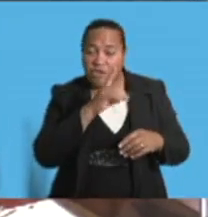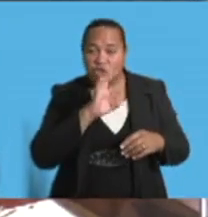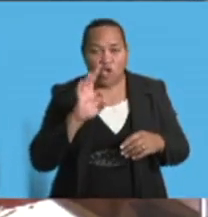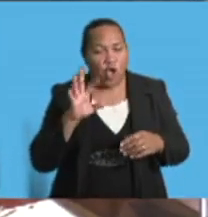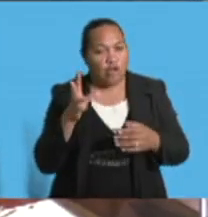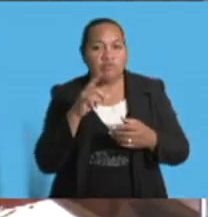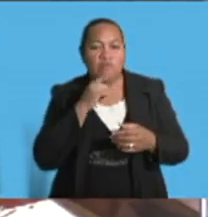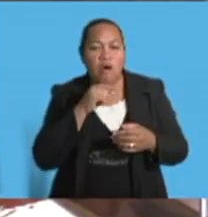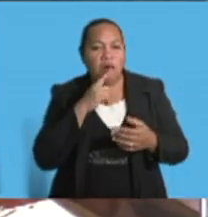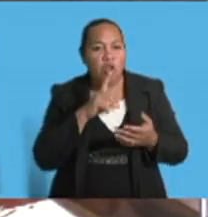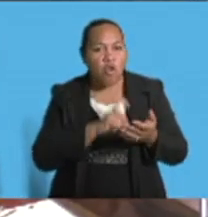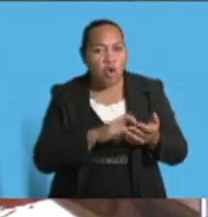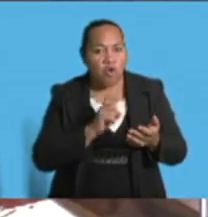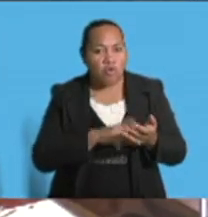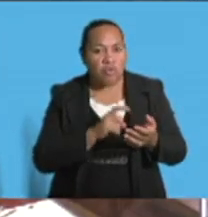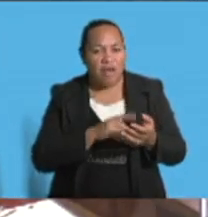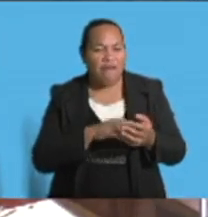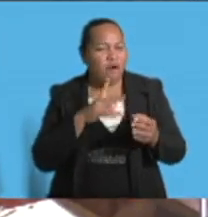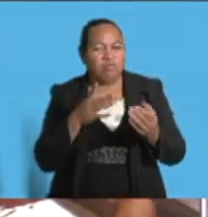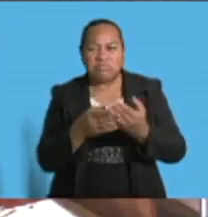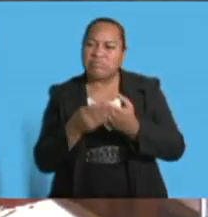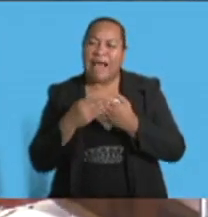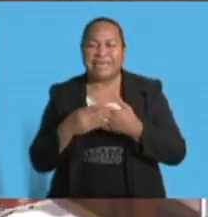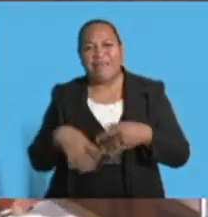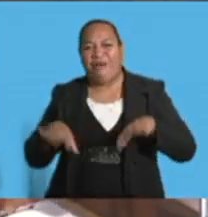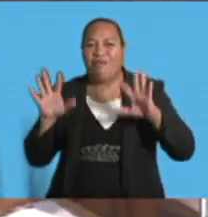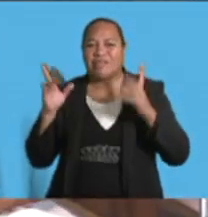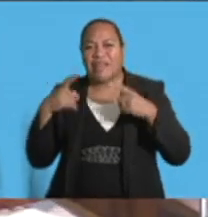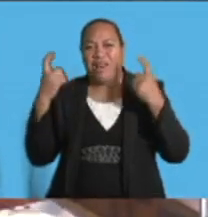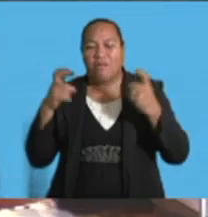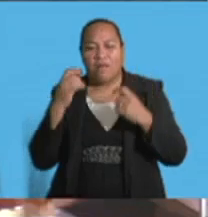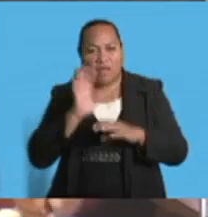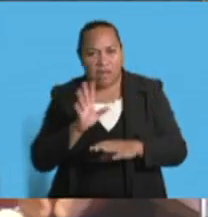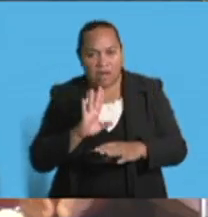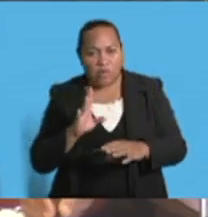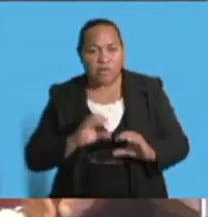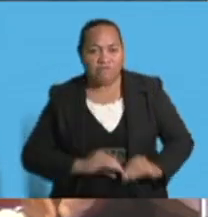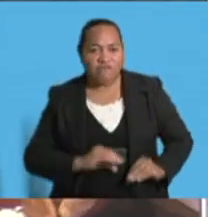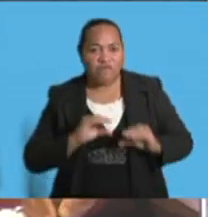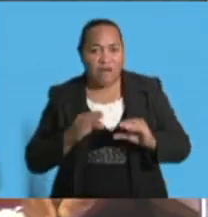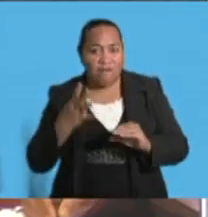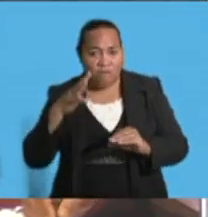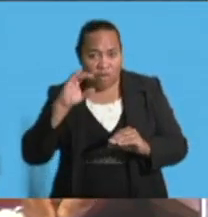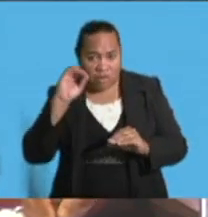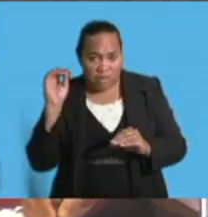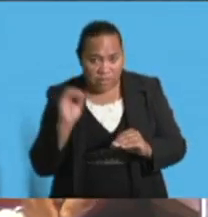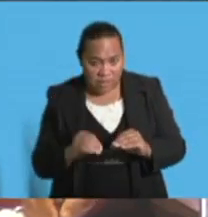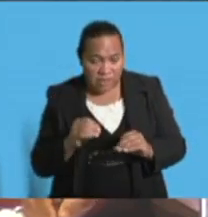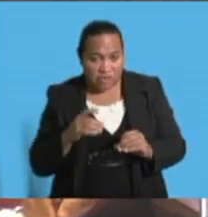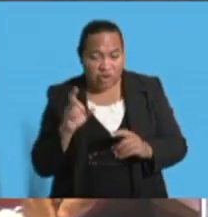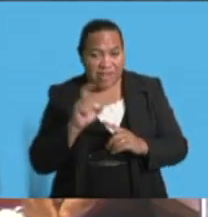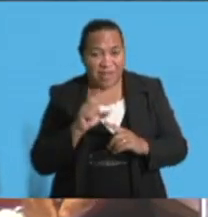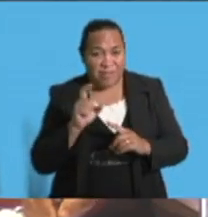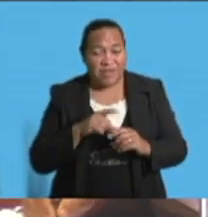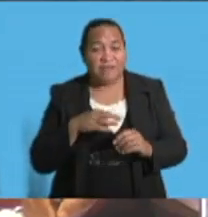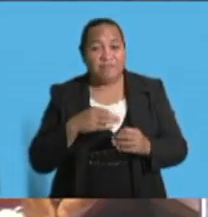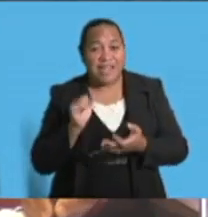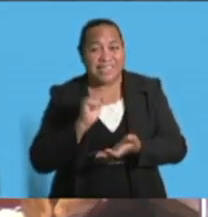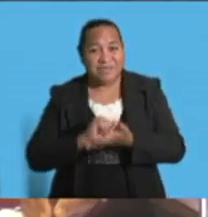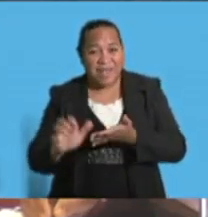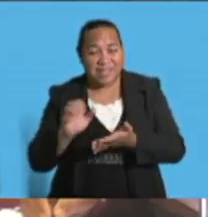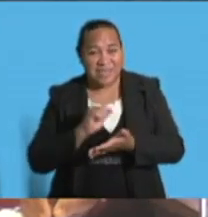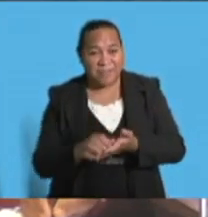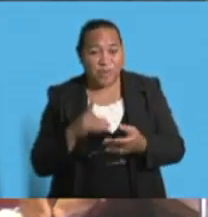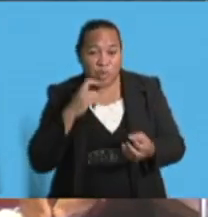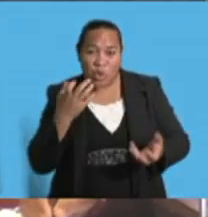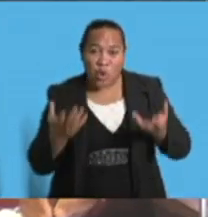to party and merrymaking. We invest 40% in capital development and 60% in operational expenditure. Compare